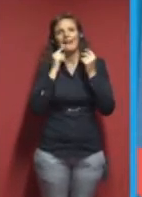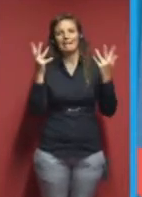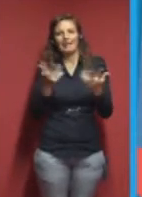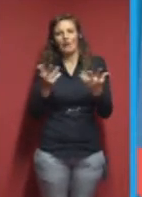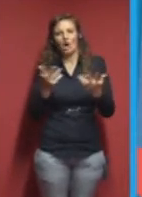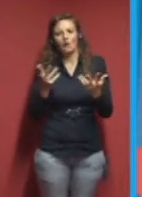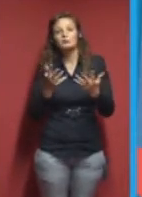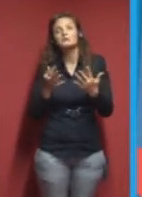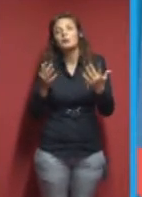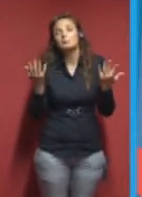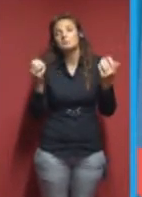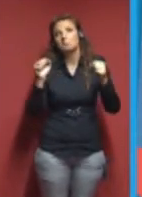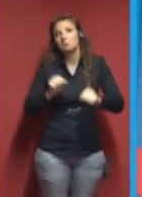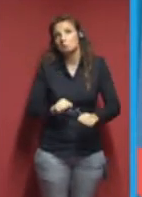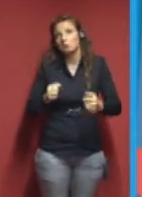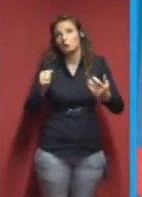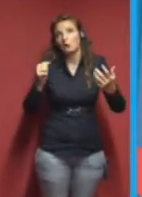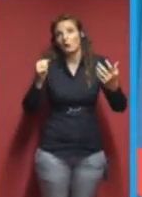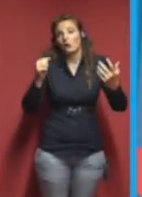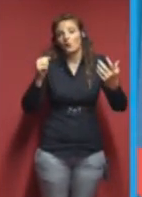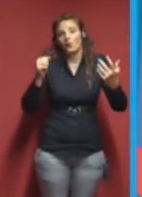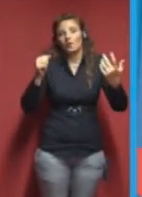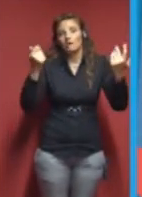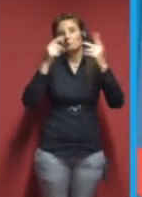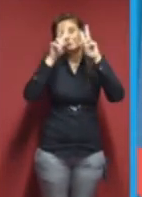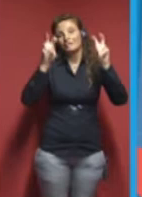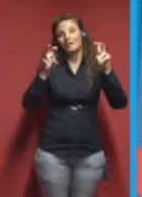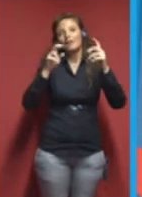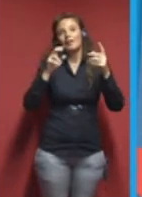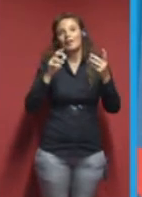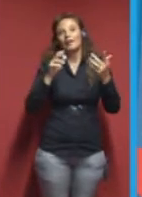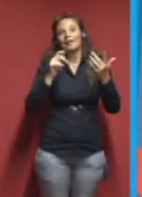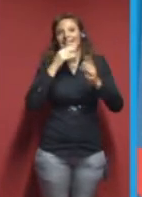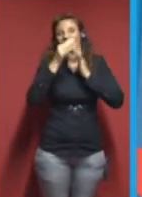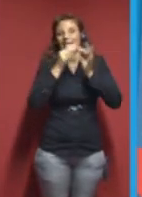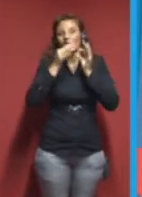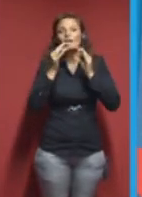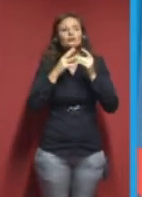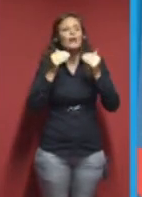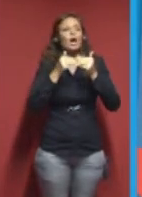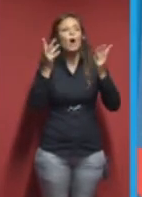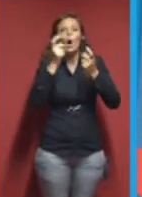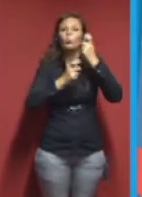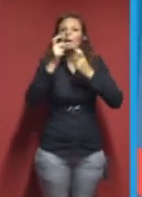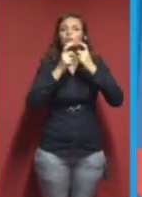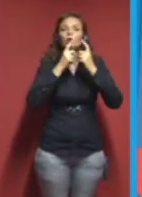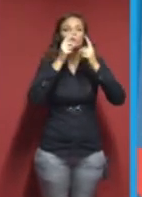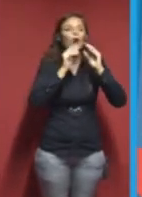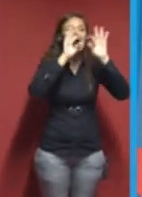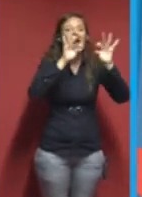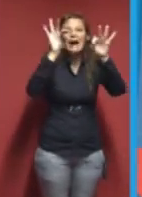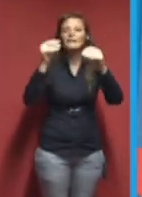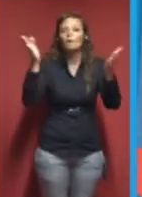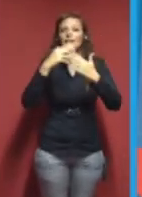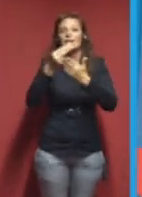practice inside any kind of design project. But what is actually open design and how it can be? I will make just a